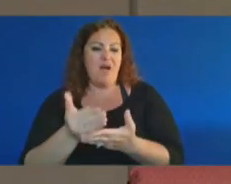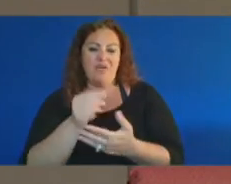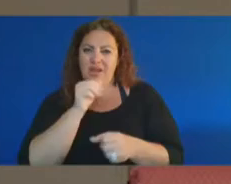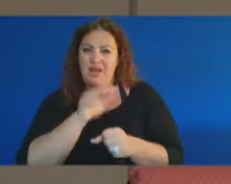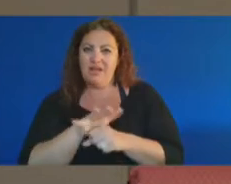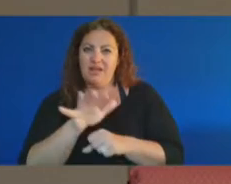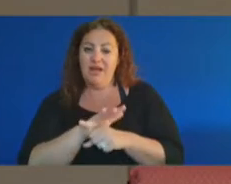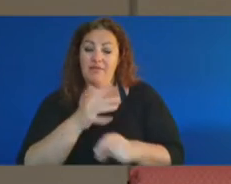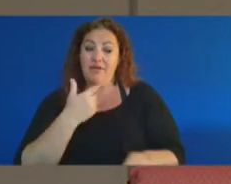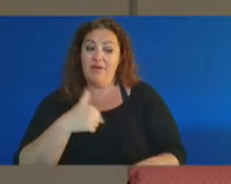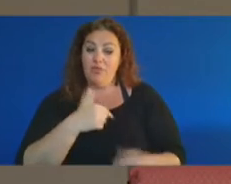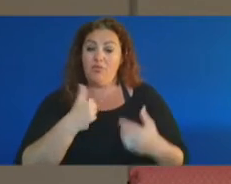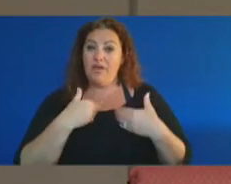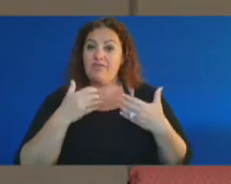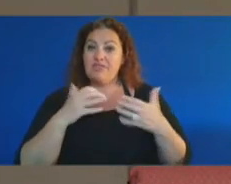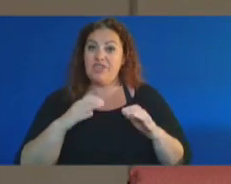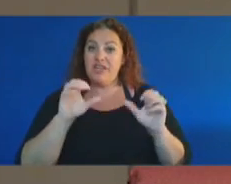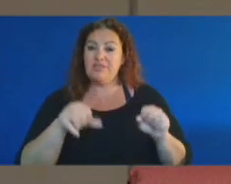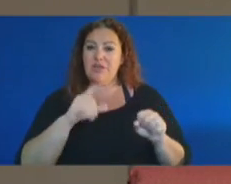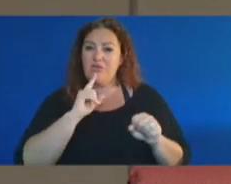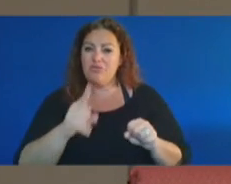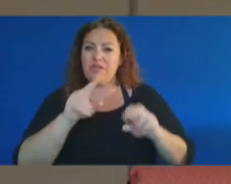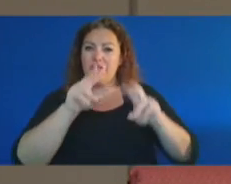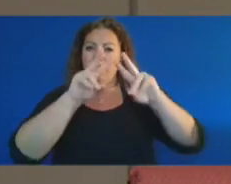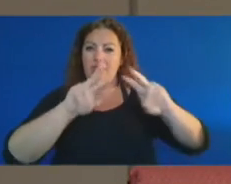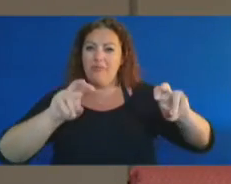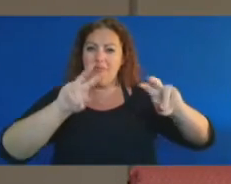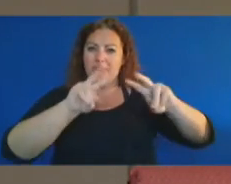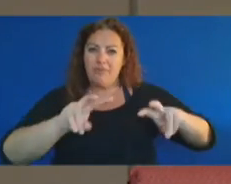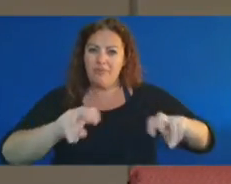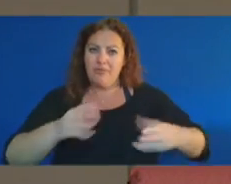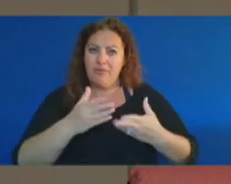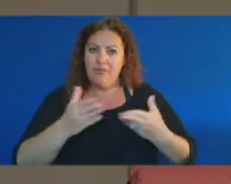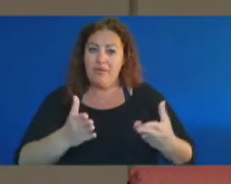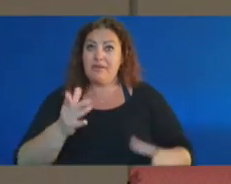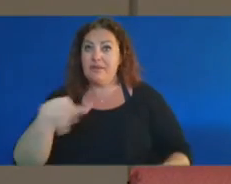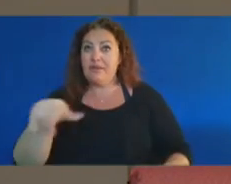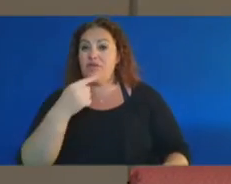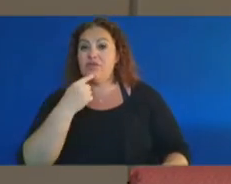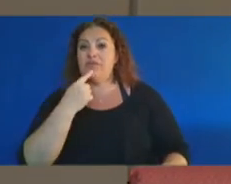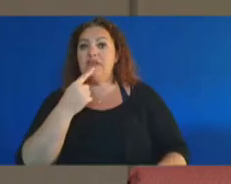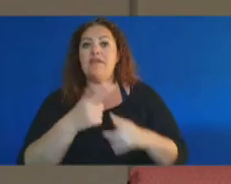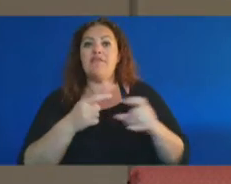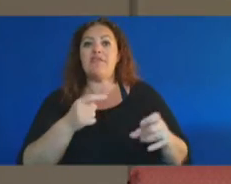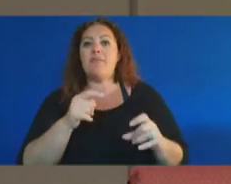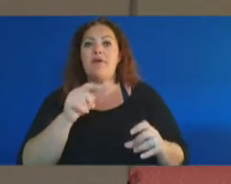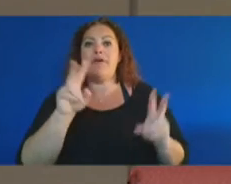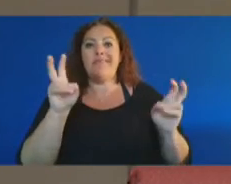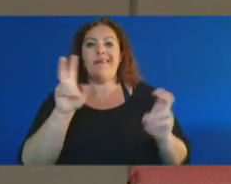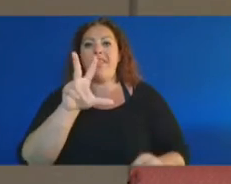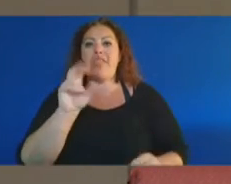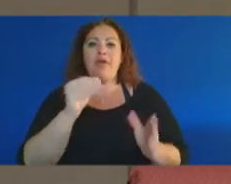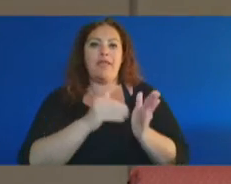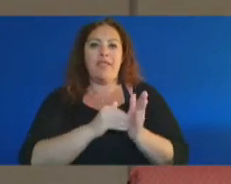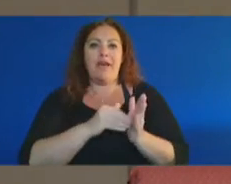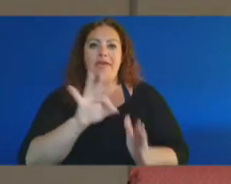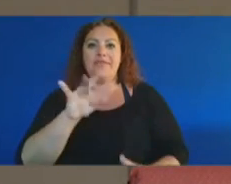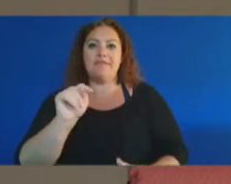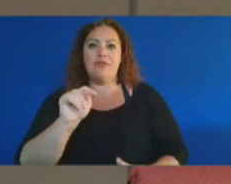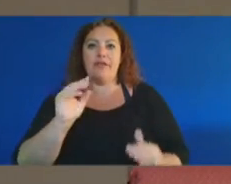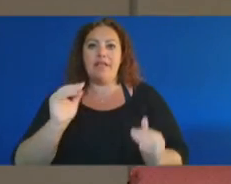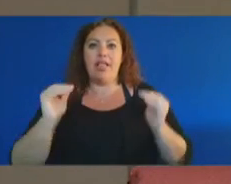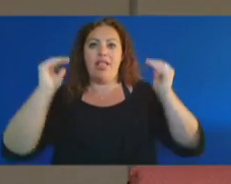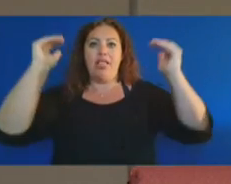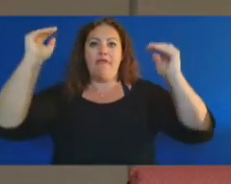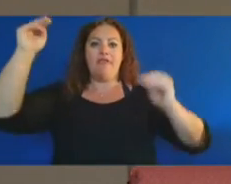look at things um as as you always say from a 30,000 foot level you can't look at a puzzle by piece by